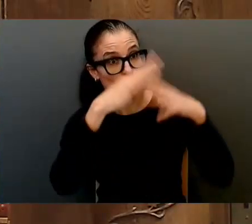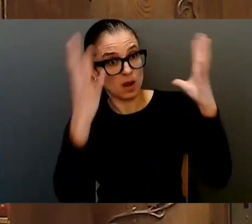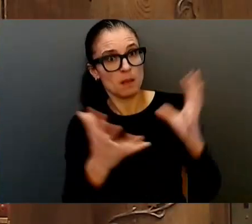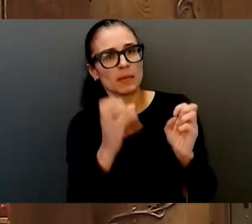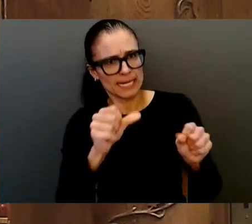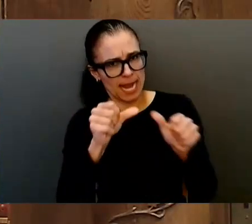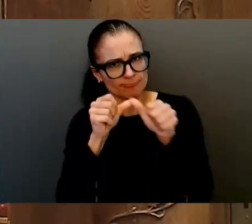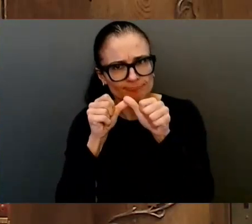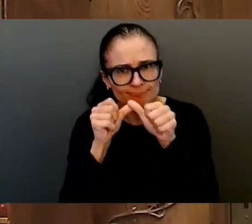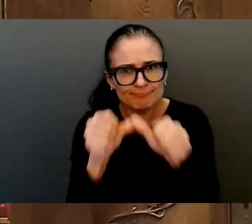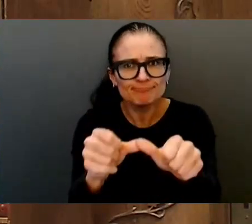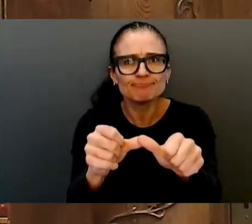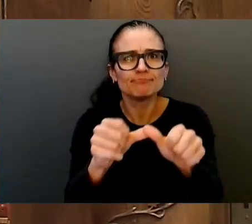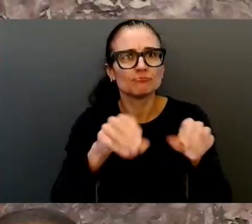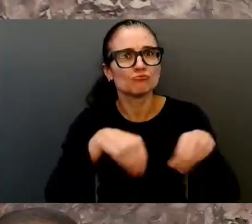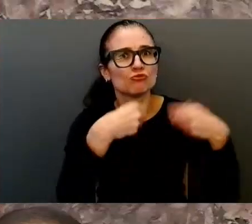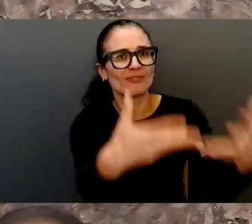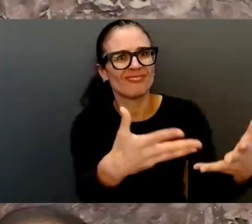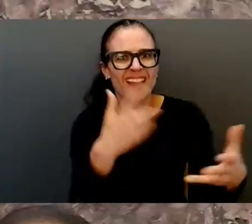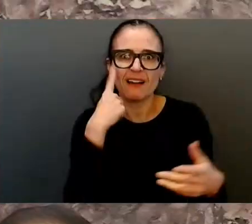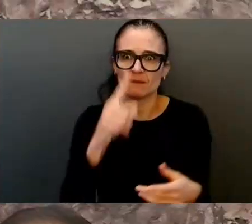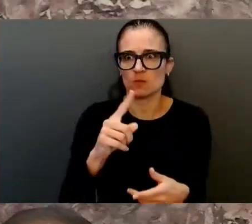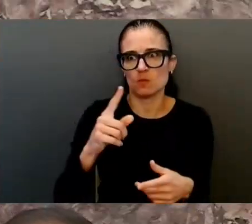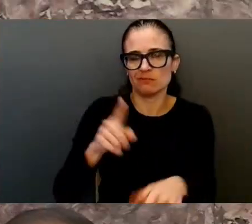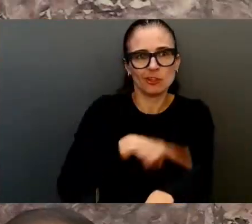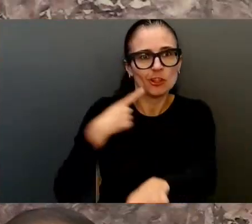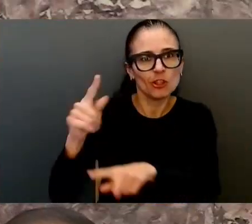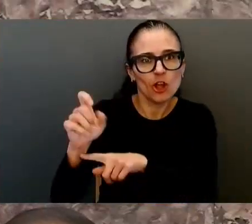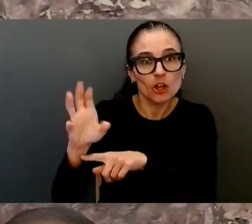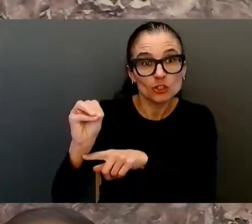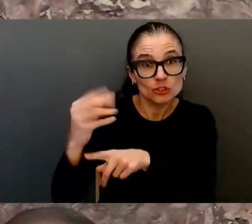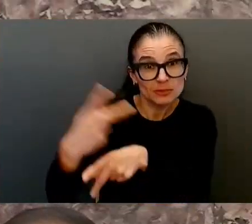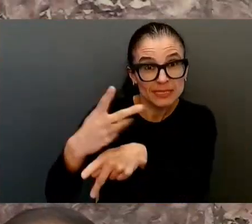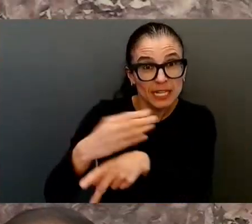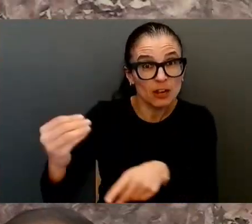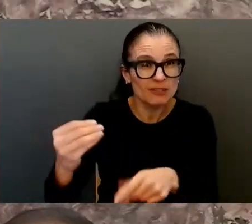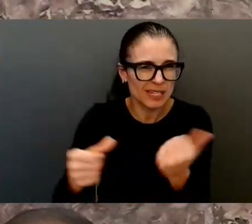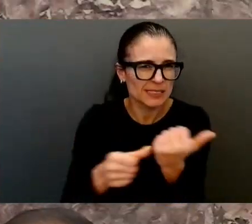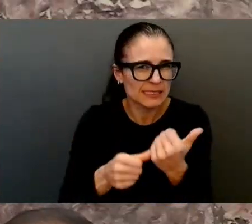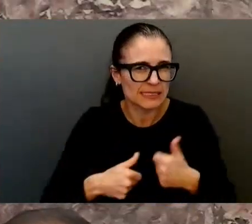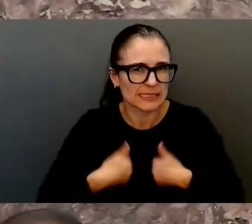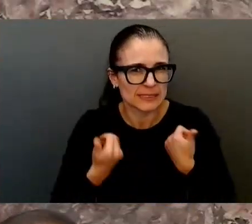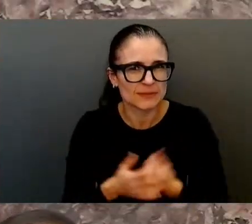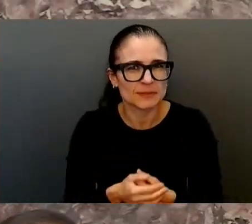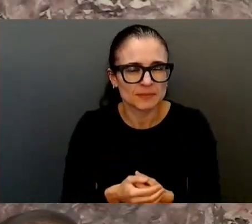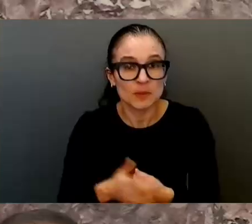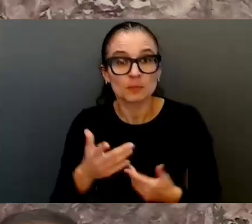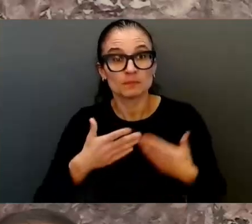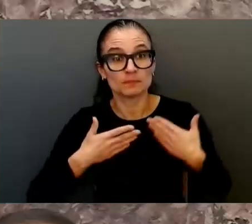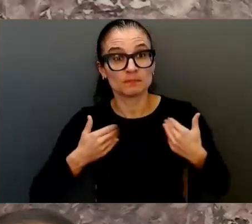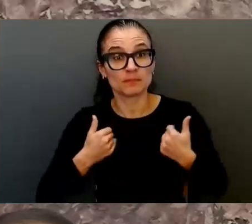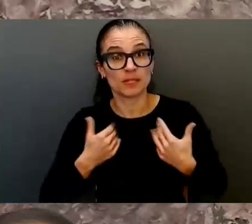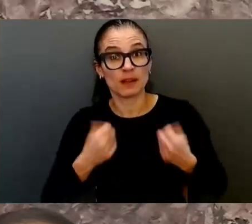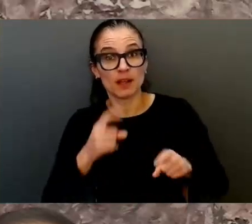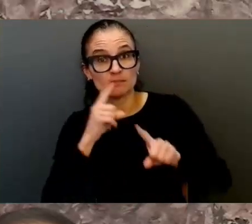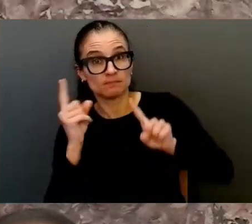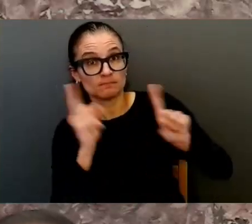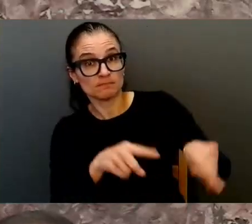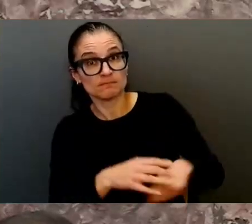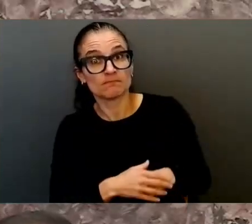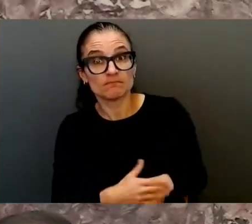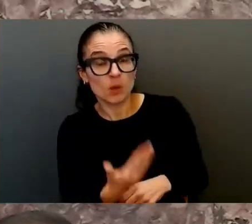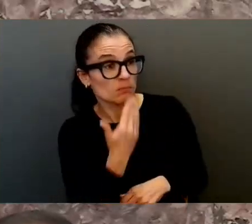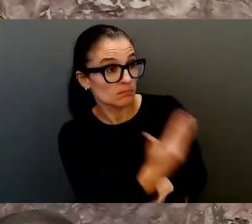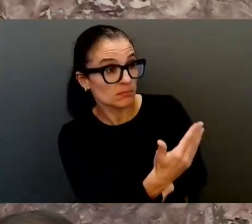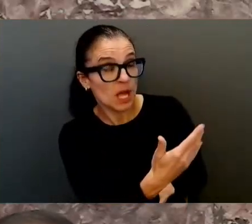Minister of Health. Thank you so much, Honourable Speaker, and thank you to the member for the question. Thank you for the conversation that we had earlier on this week, where